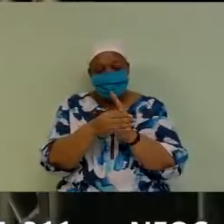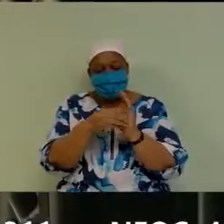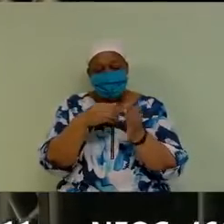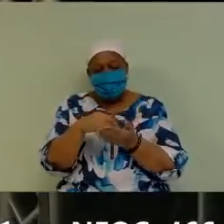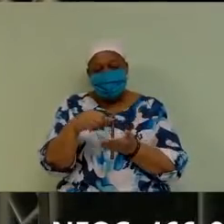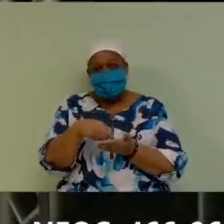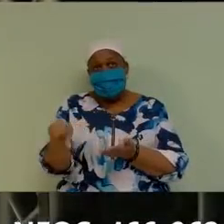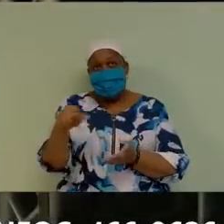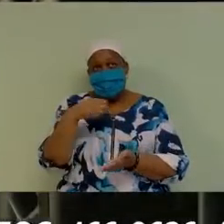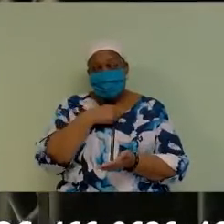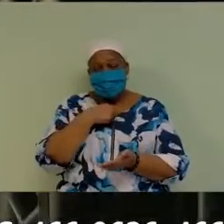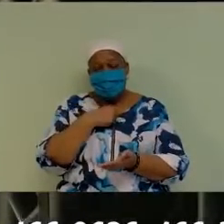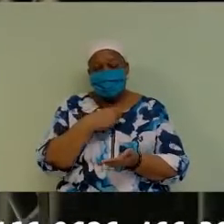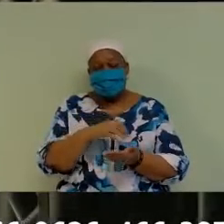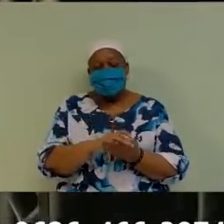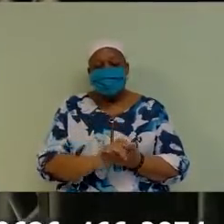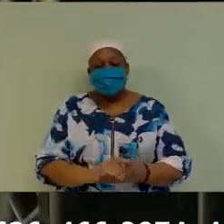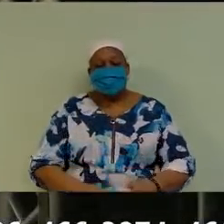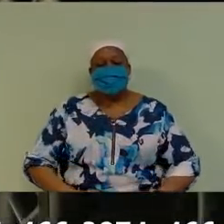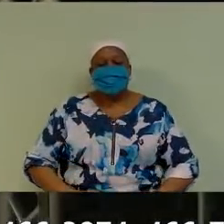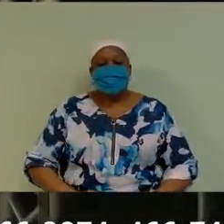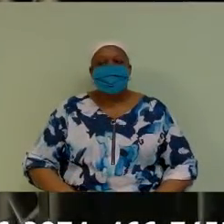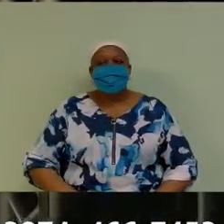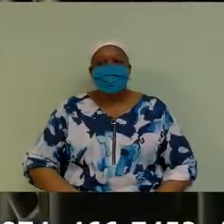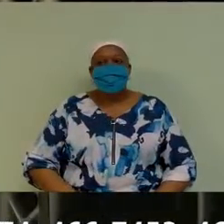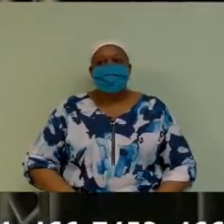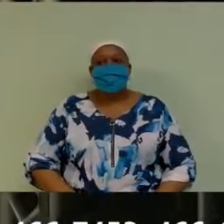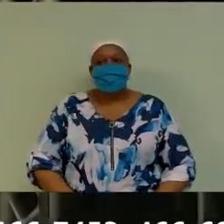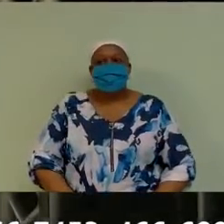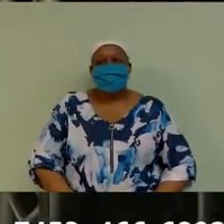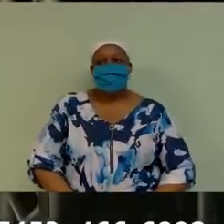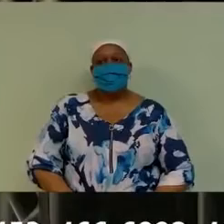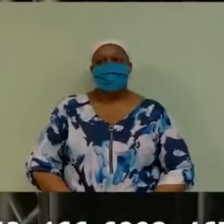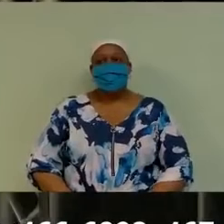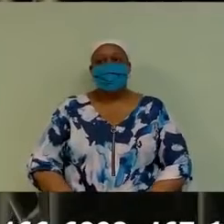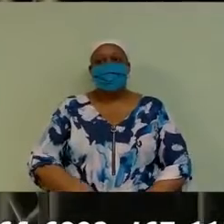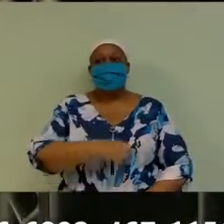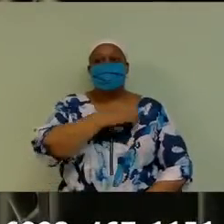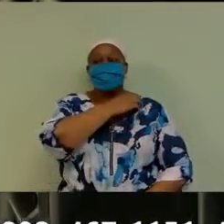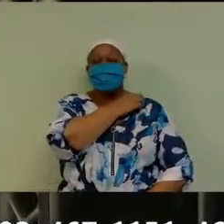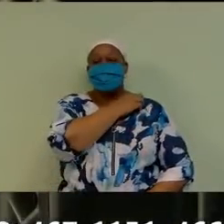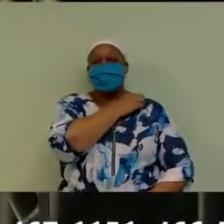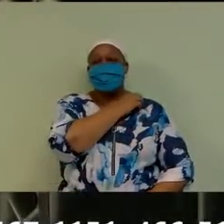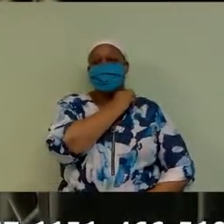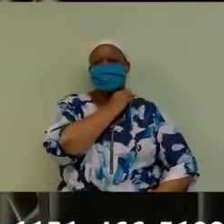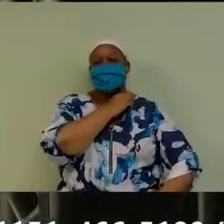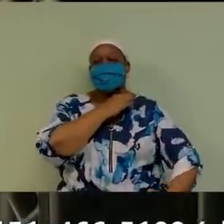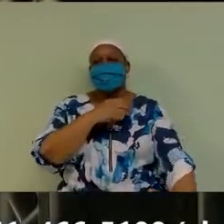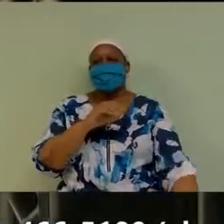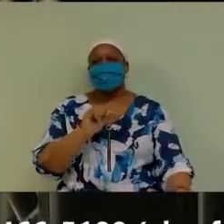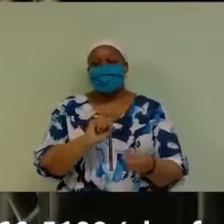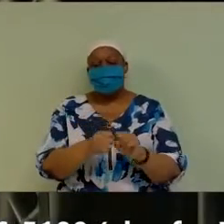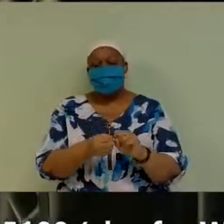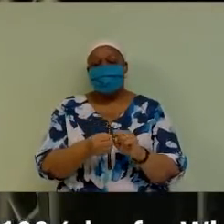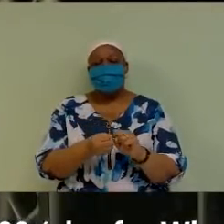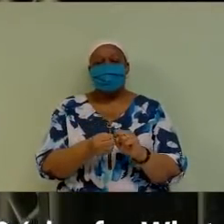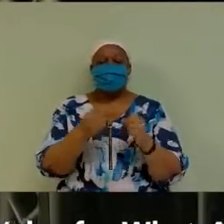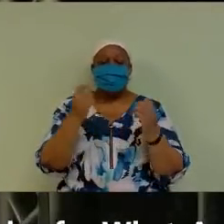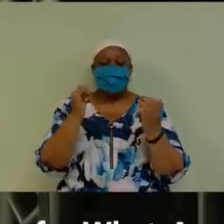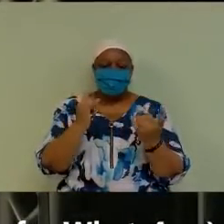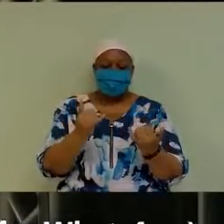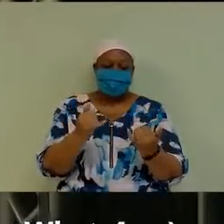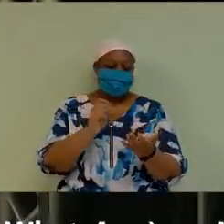supermarkets, and I shop at both of them, and Value Mart has one, and I'm there on occasions as well. And so I made a check and